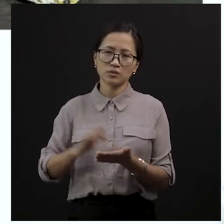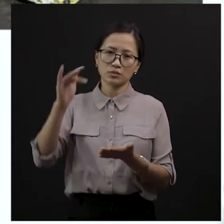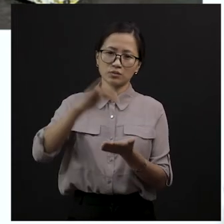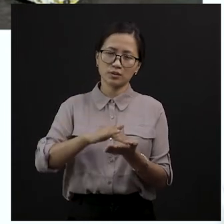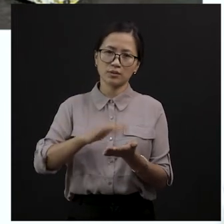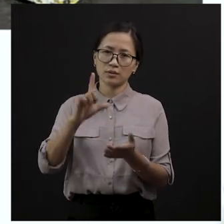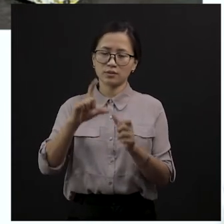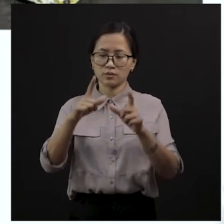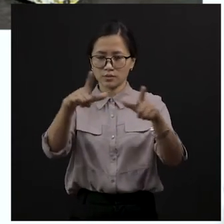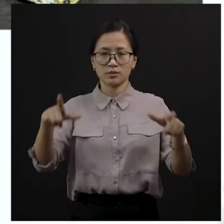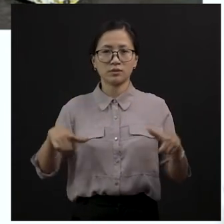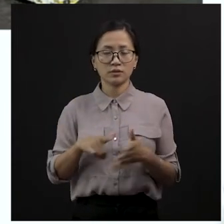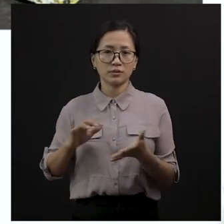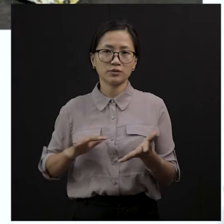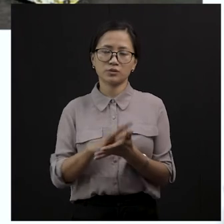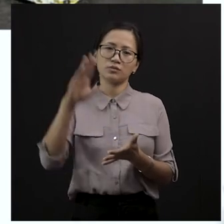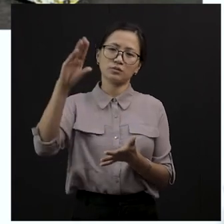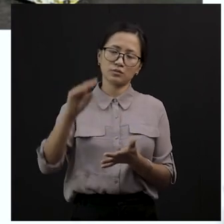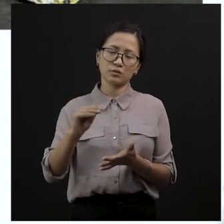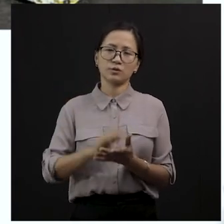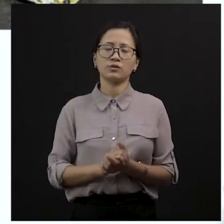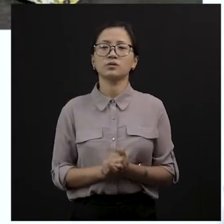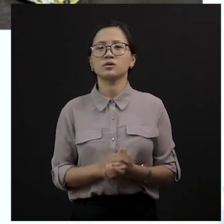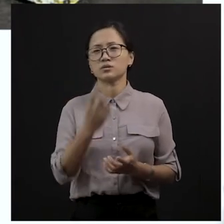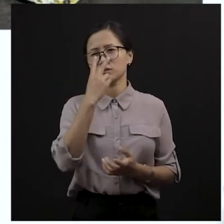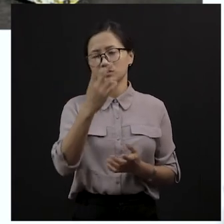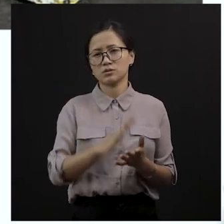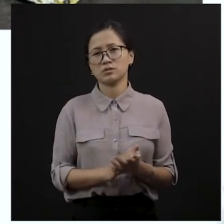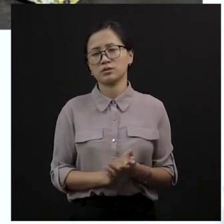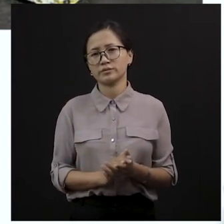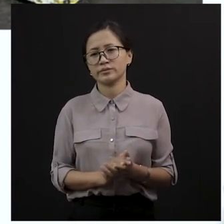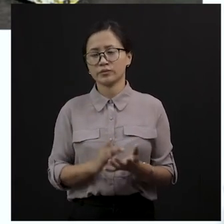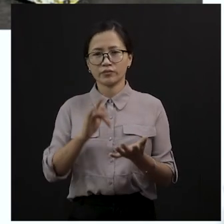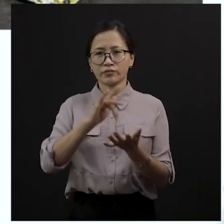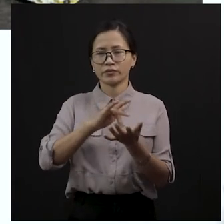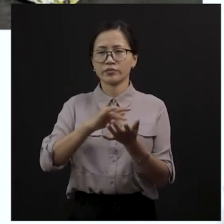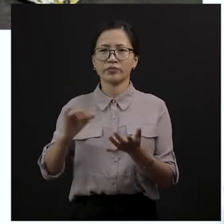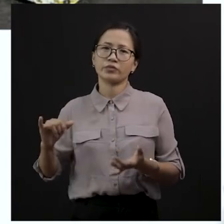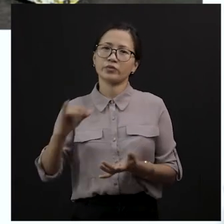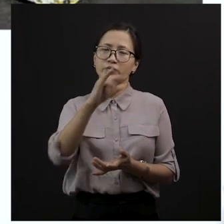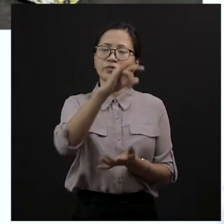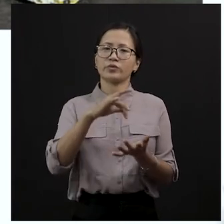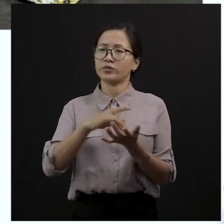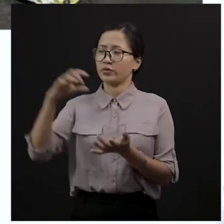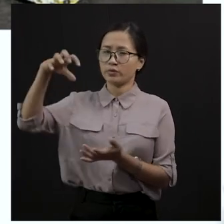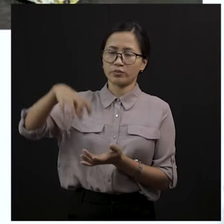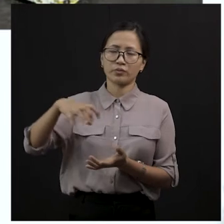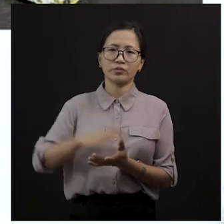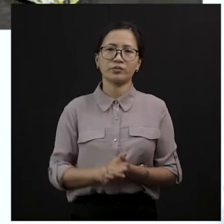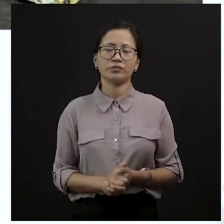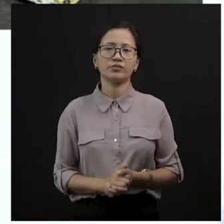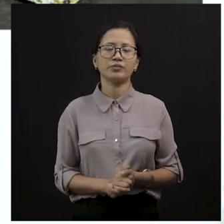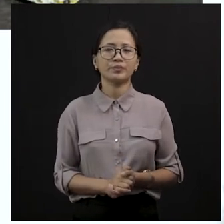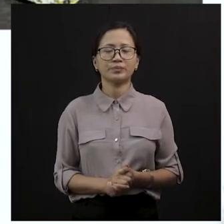and also to take off, okay? People started using airboards and slowly by slowly, there are many